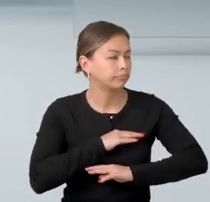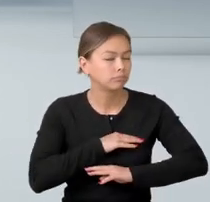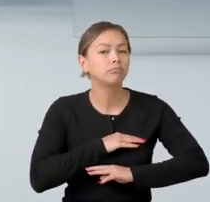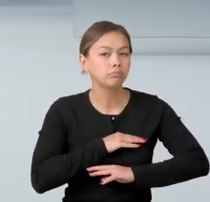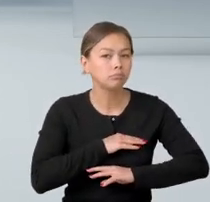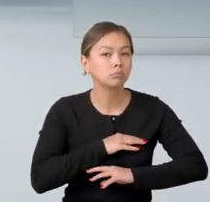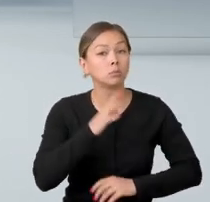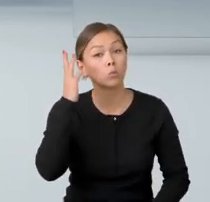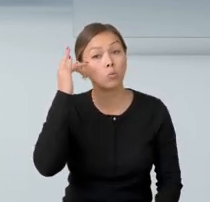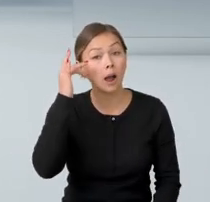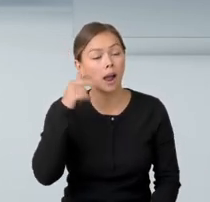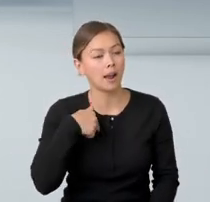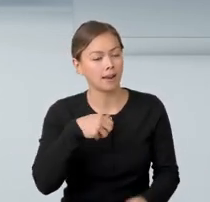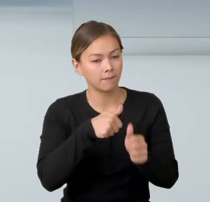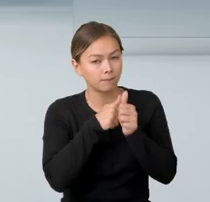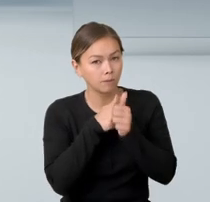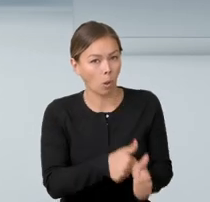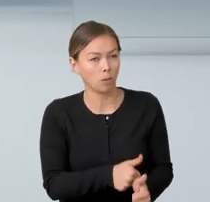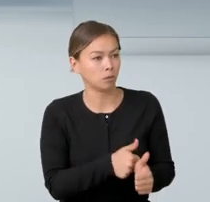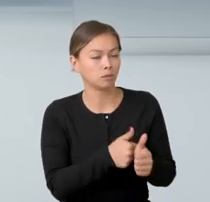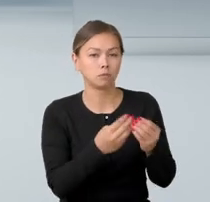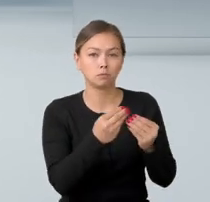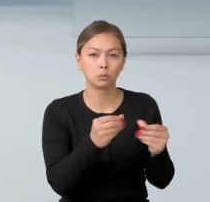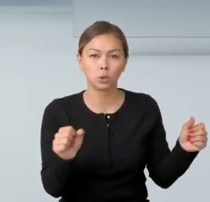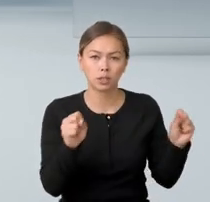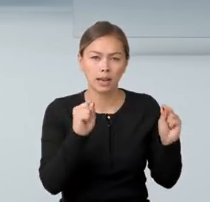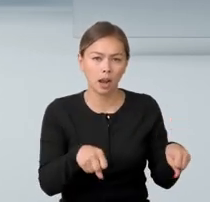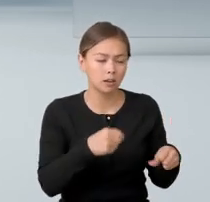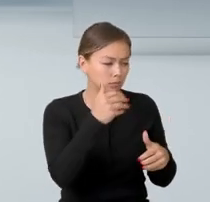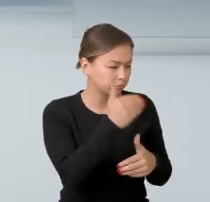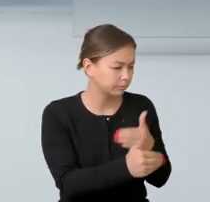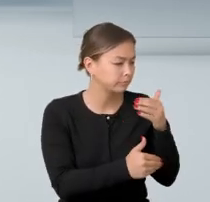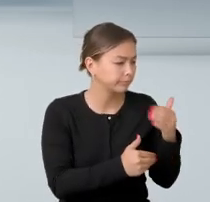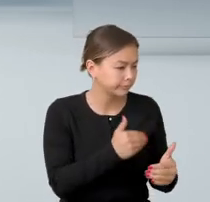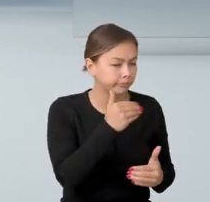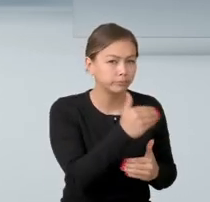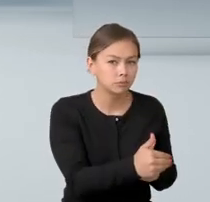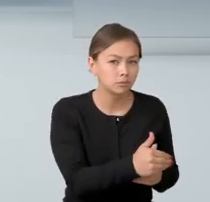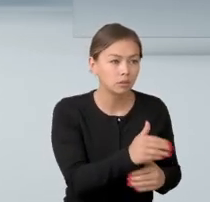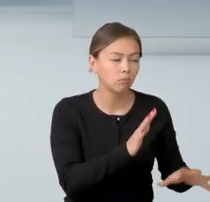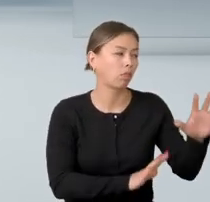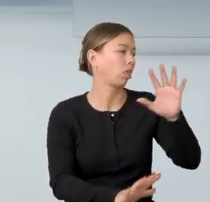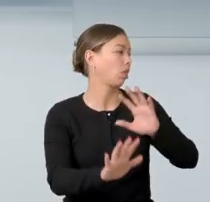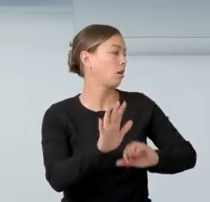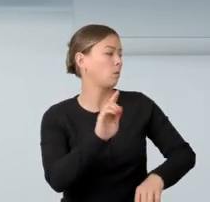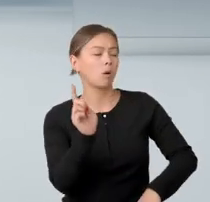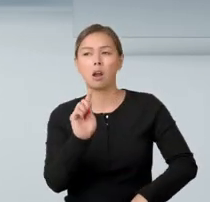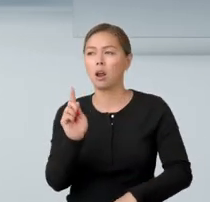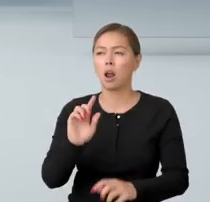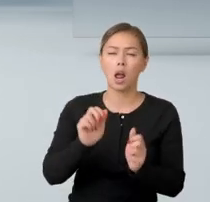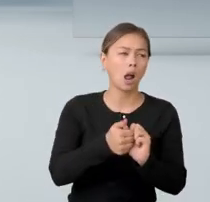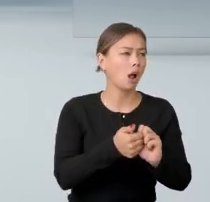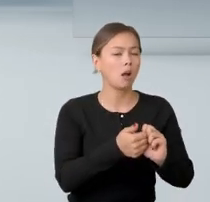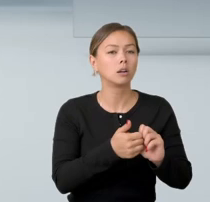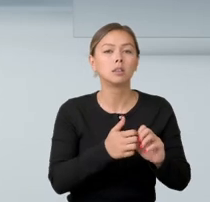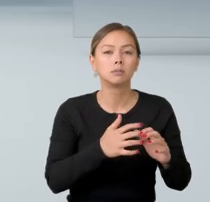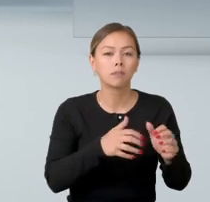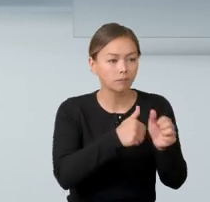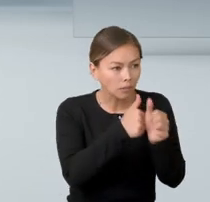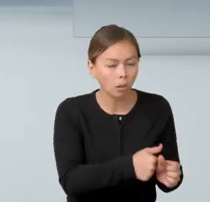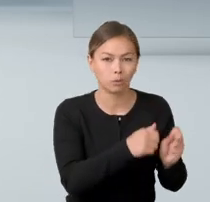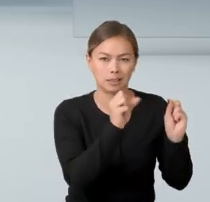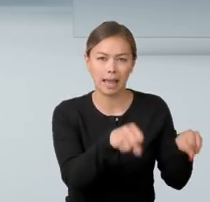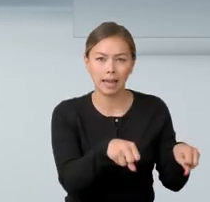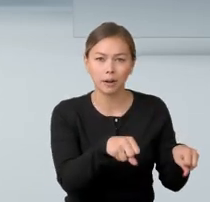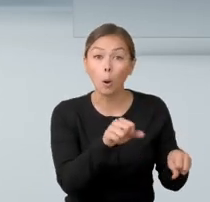at the very end they are much happier now because they can follow the evolution of the solution of the